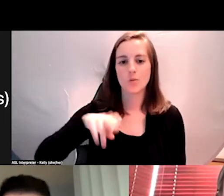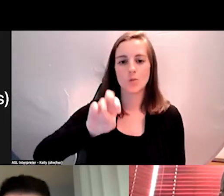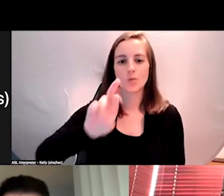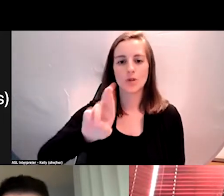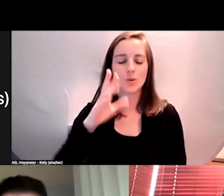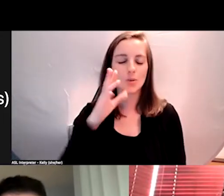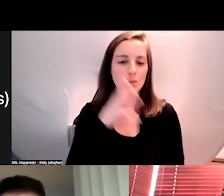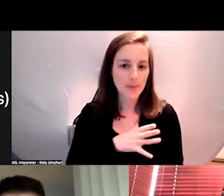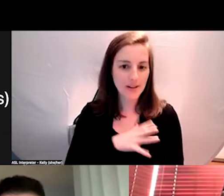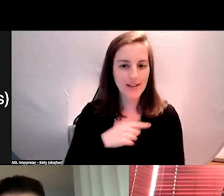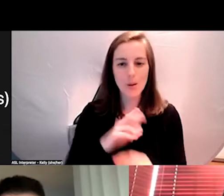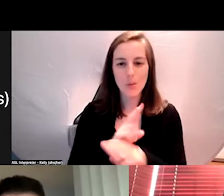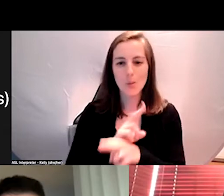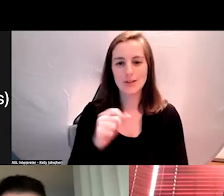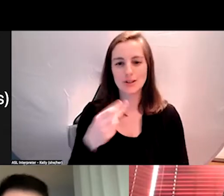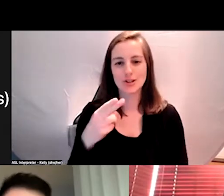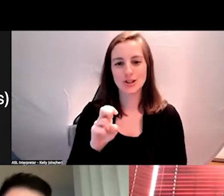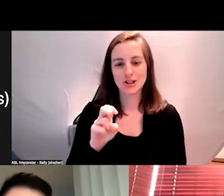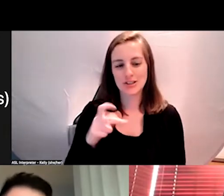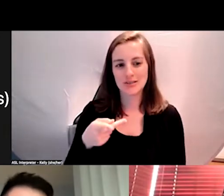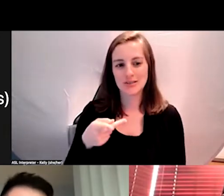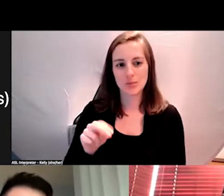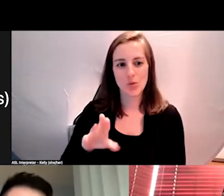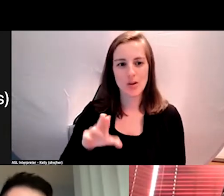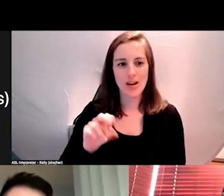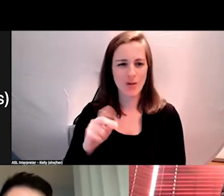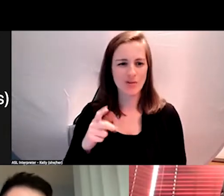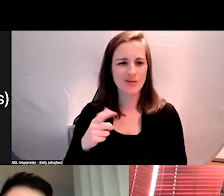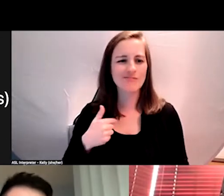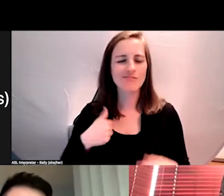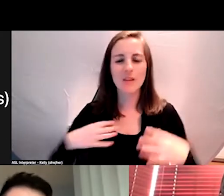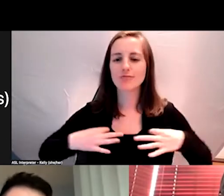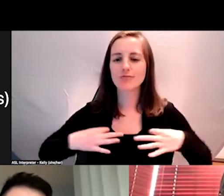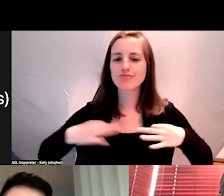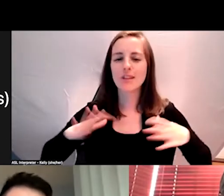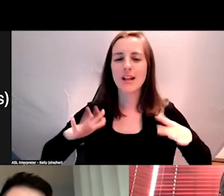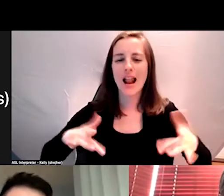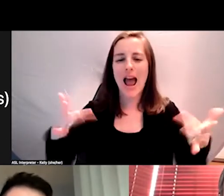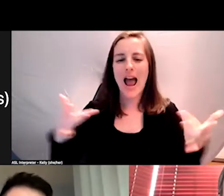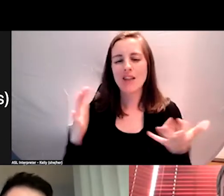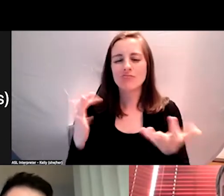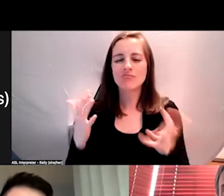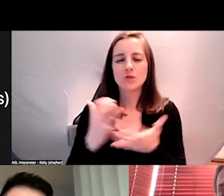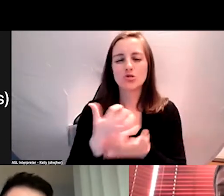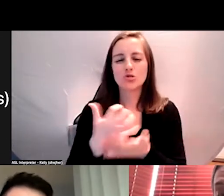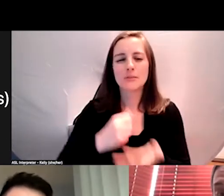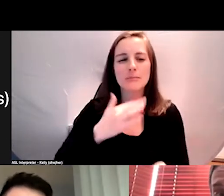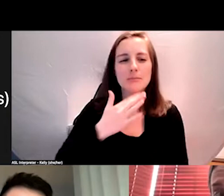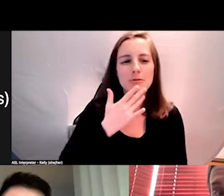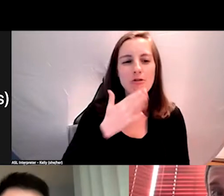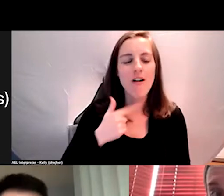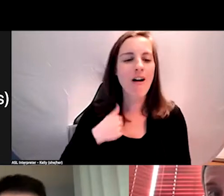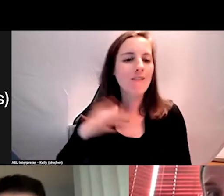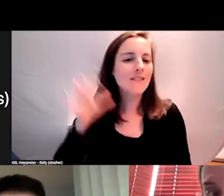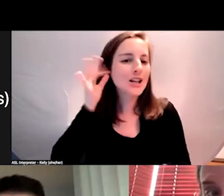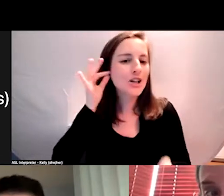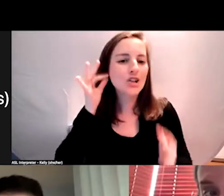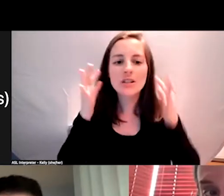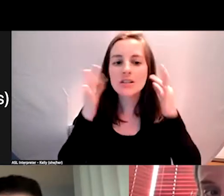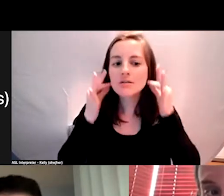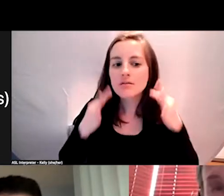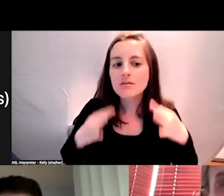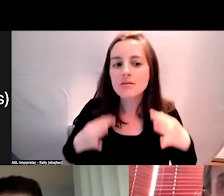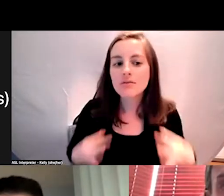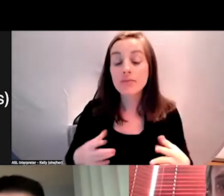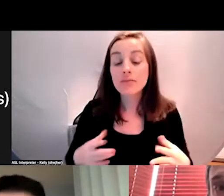pronouns. I'm wearing a white sort of cream blouse and some earrings that were beaded by a